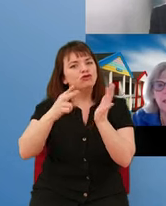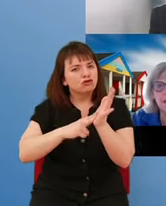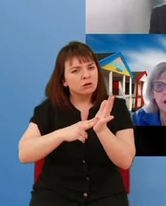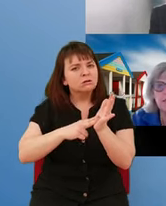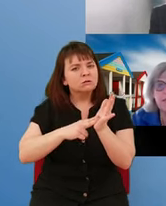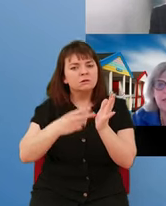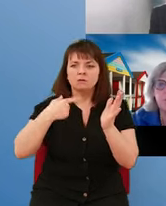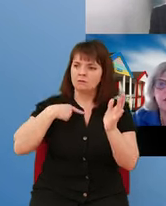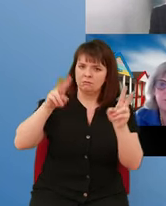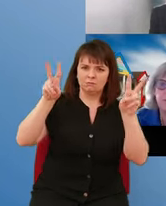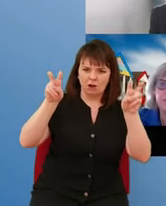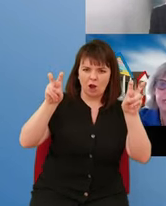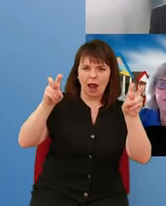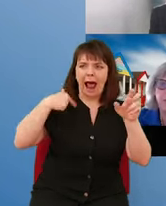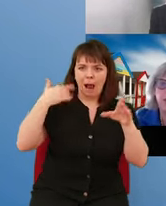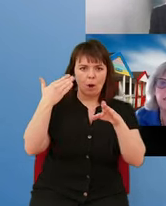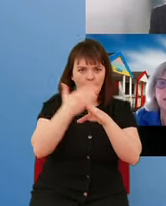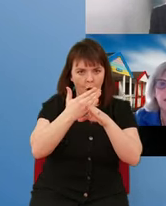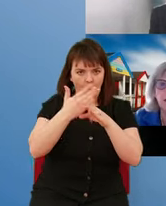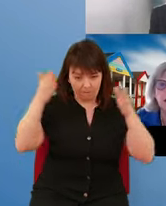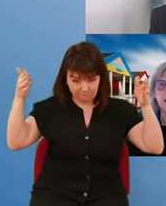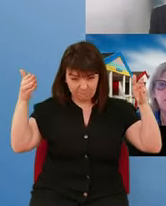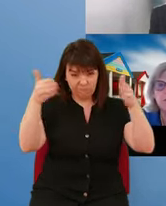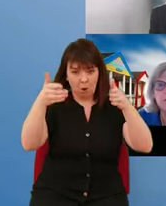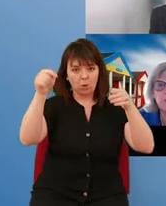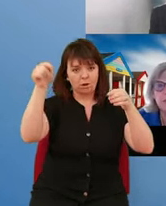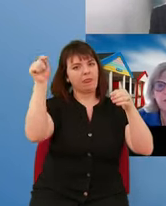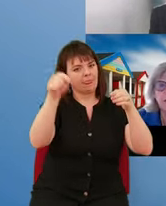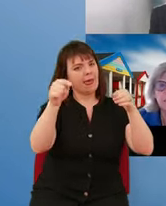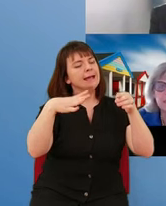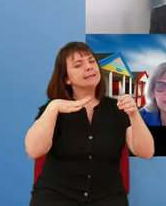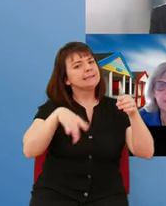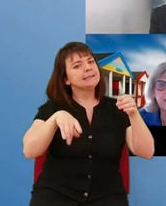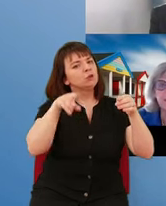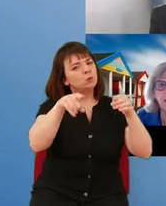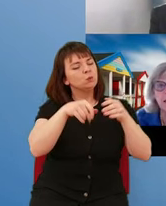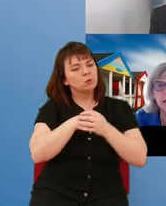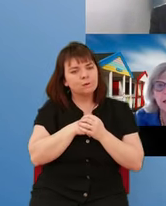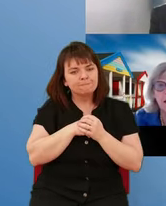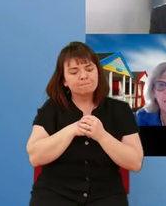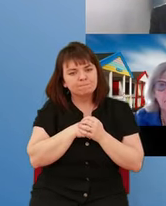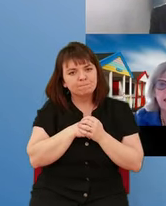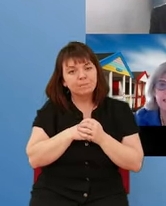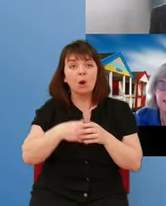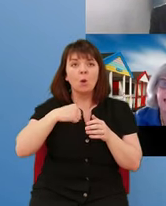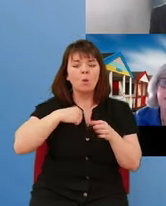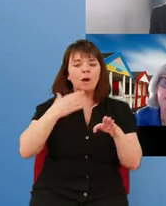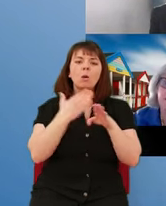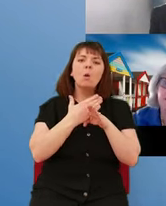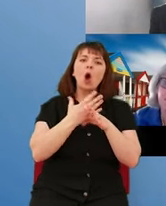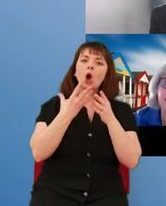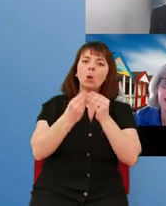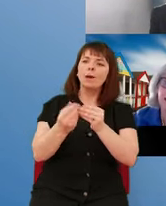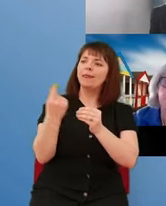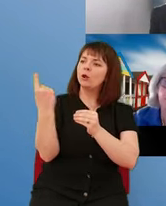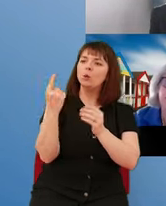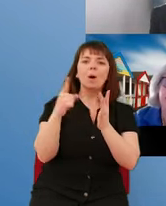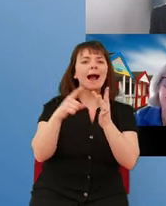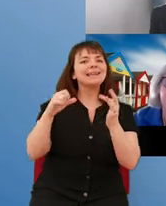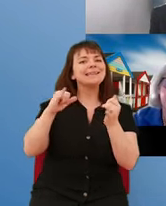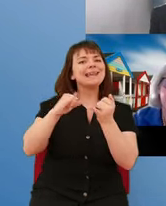the ICS workforce team as well, to bring their expertise into that